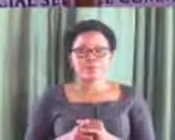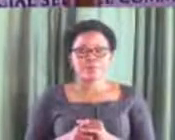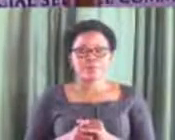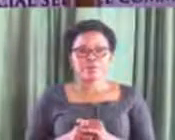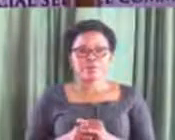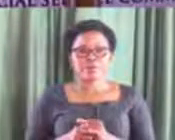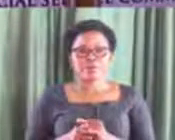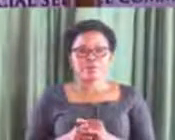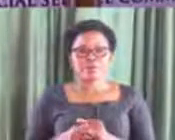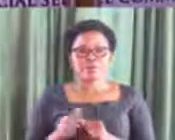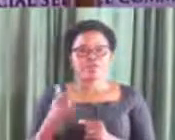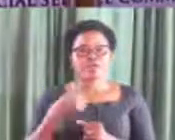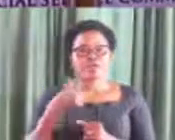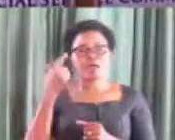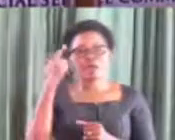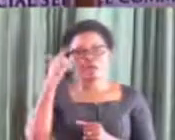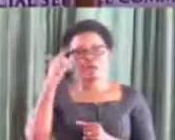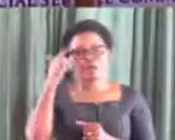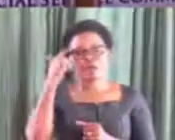I think I've come across